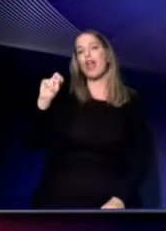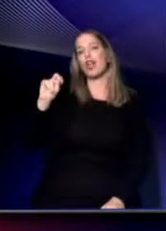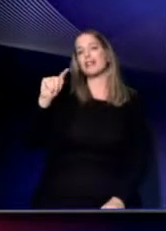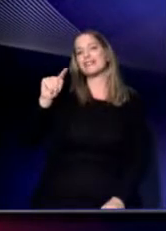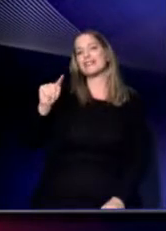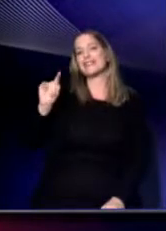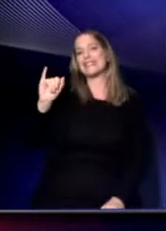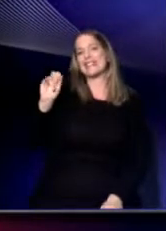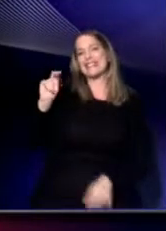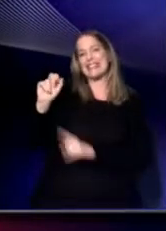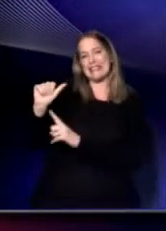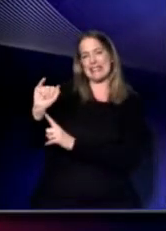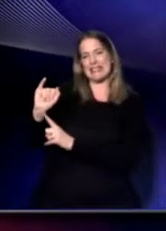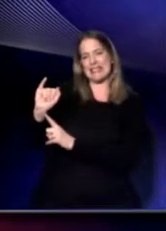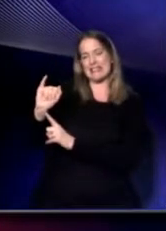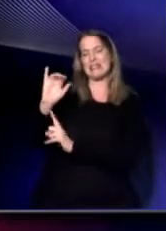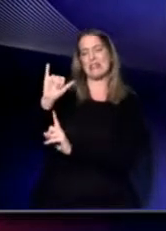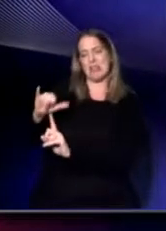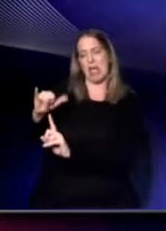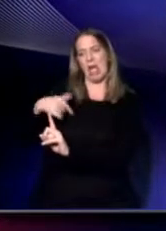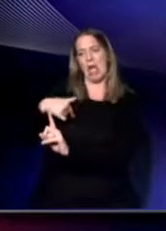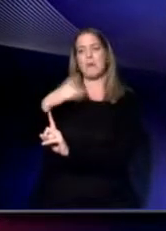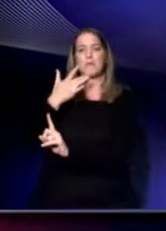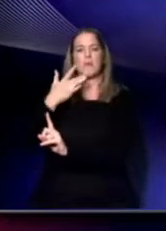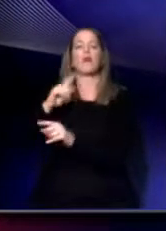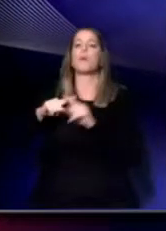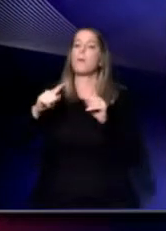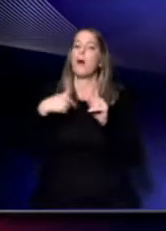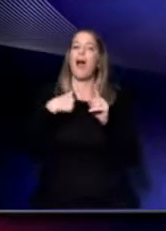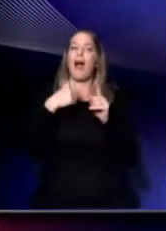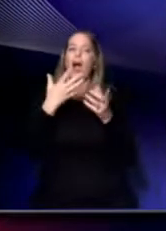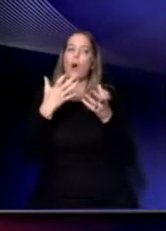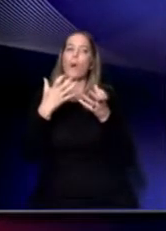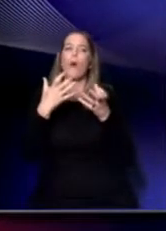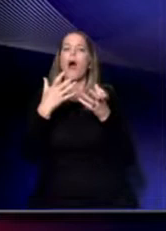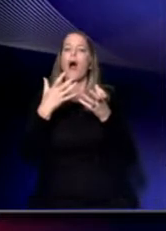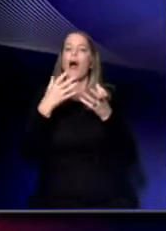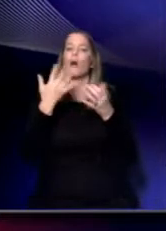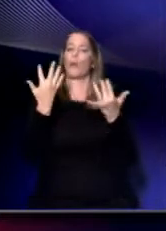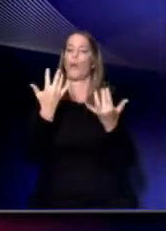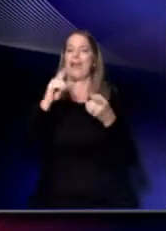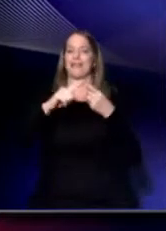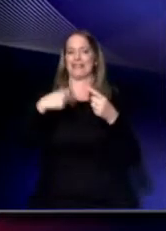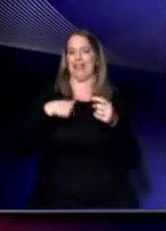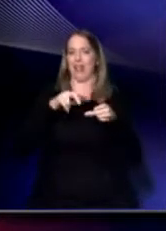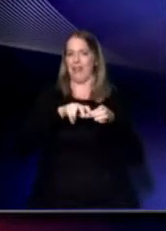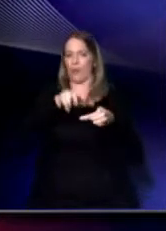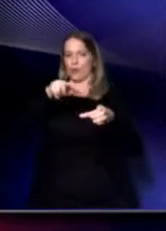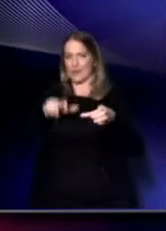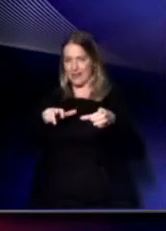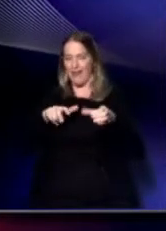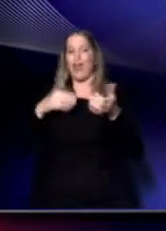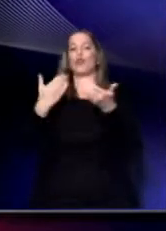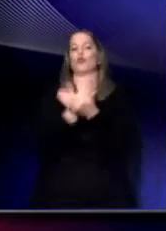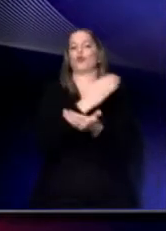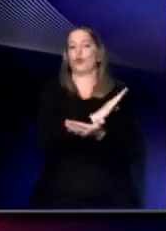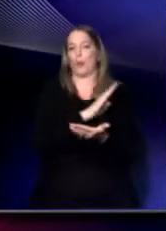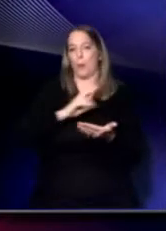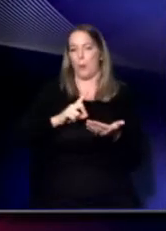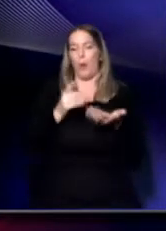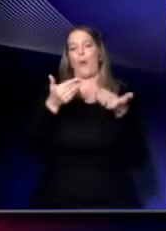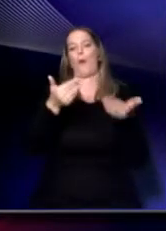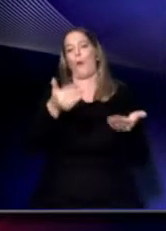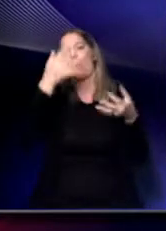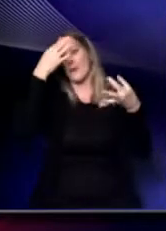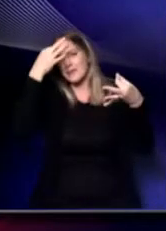But I think this is something that should be left to the new board, and I'd like to have the new board consider Mrs. Grandin